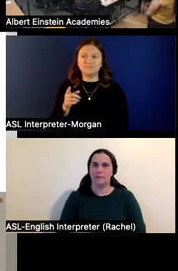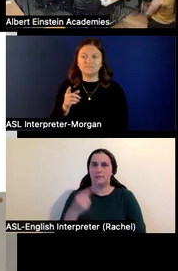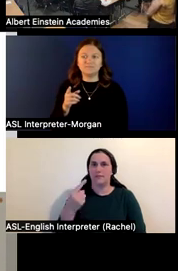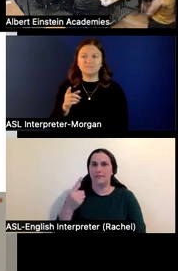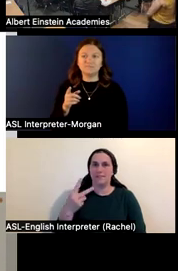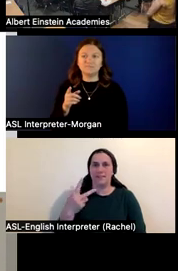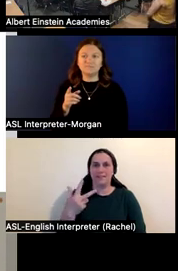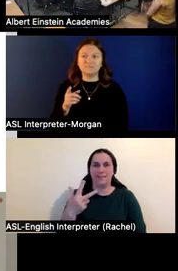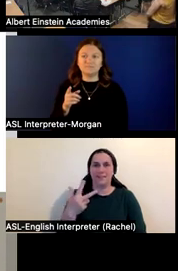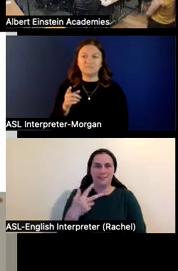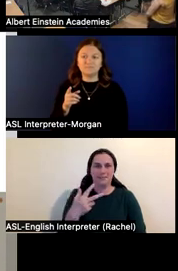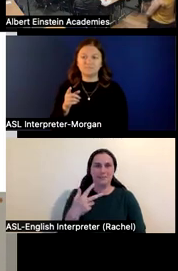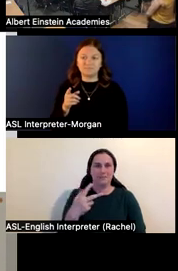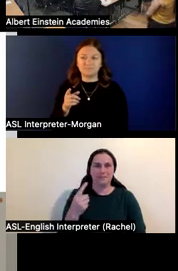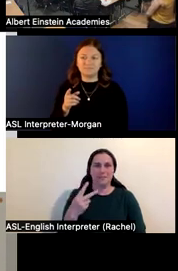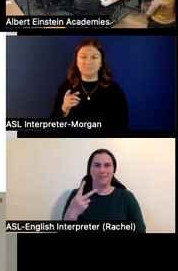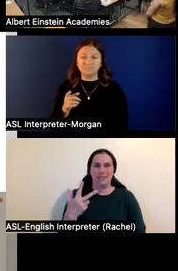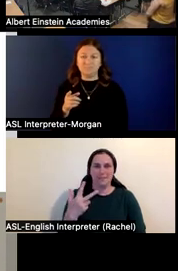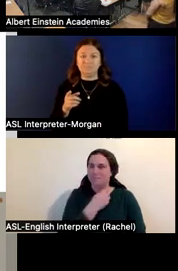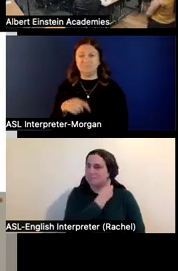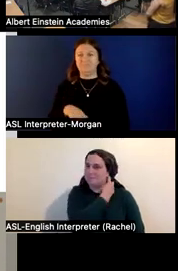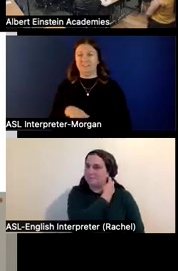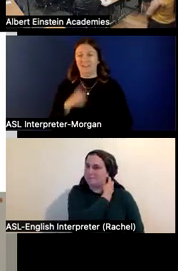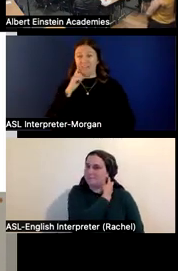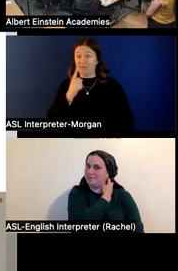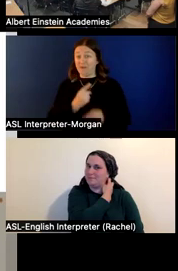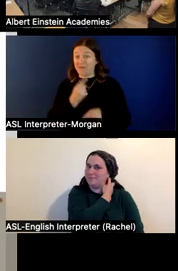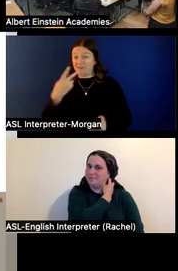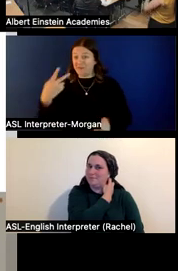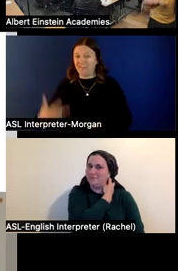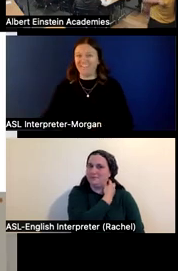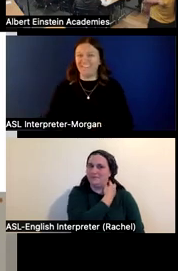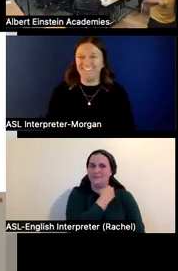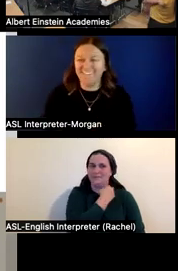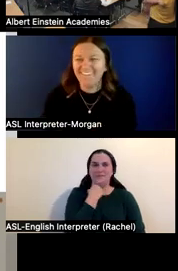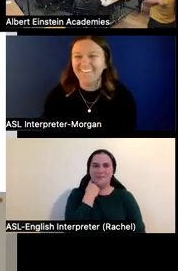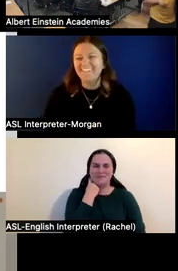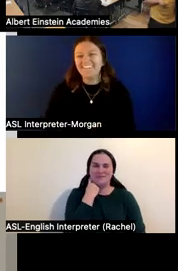but yeah, numbers, you know, these can be used all the time.